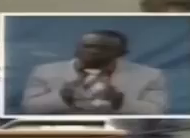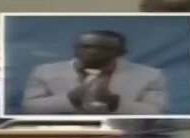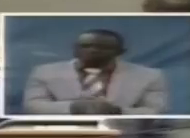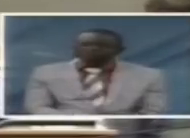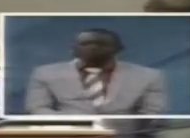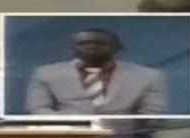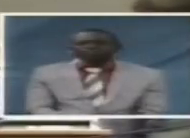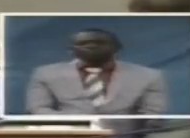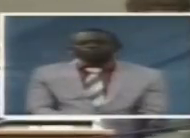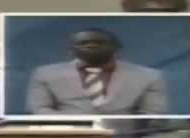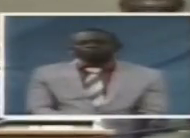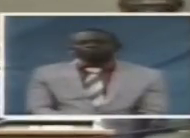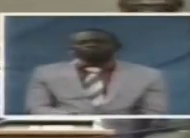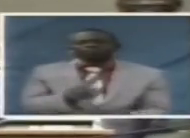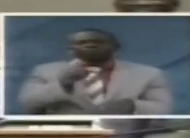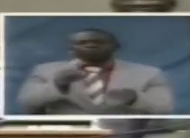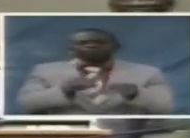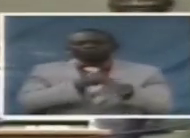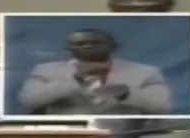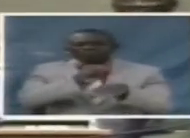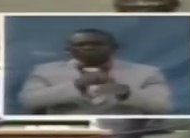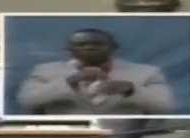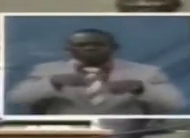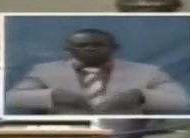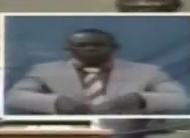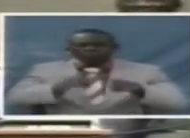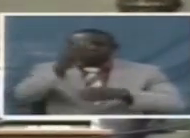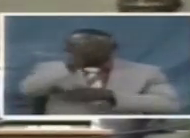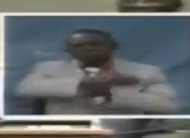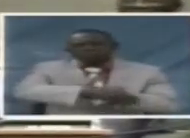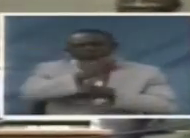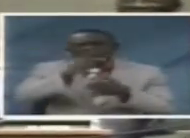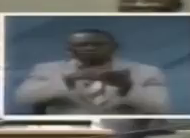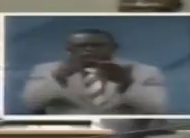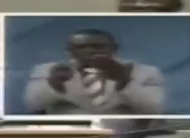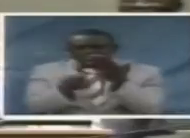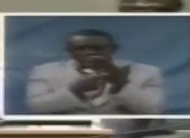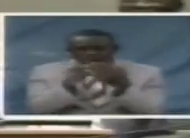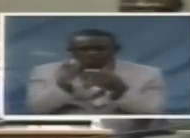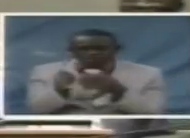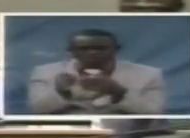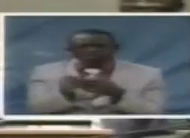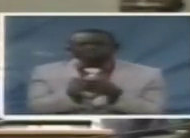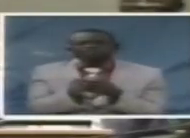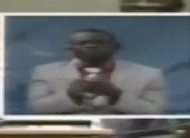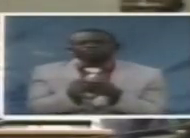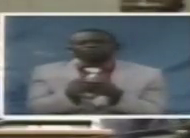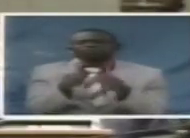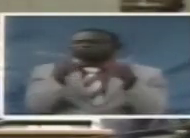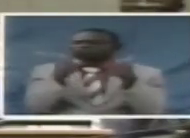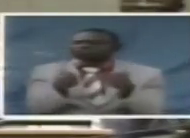Mr. Speaker, the National Road Touring Program has proved to